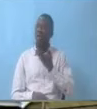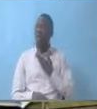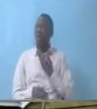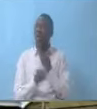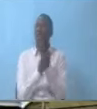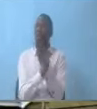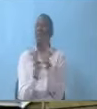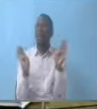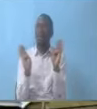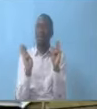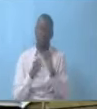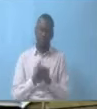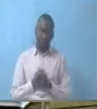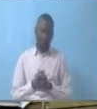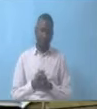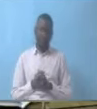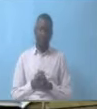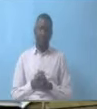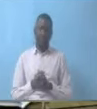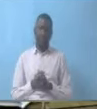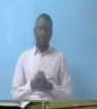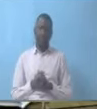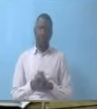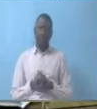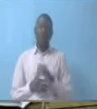we had the Special Criminal Courts Act.